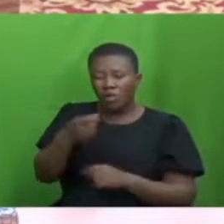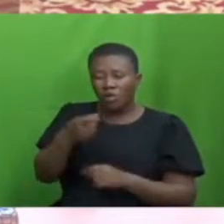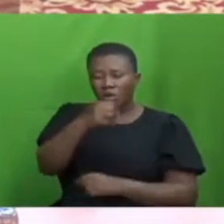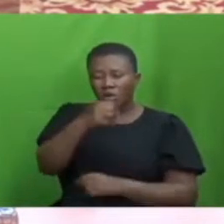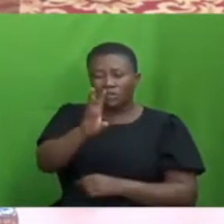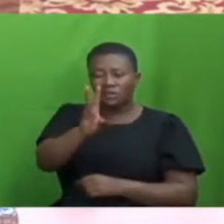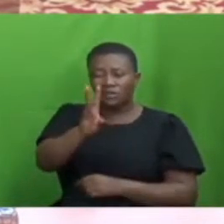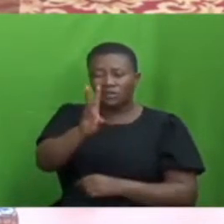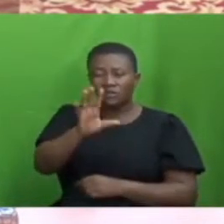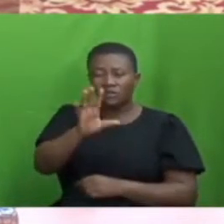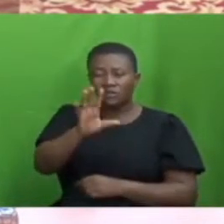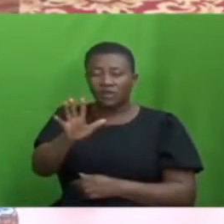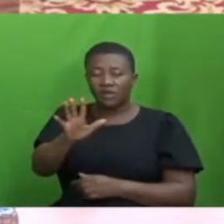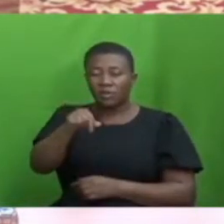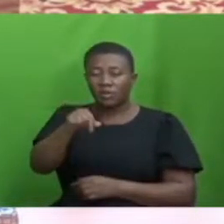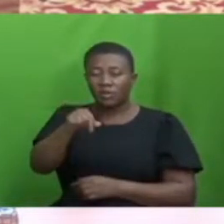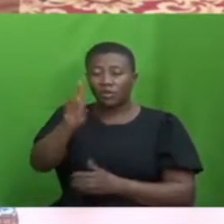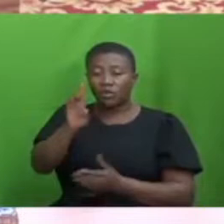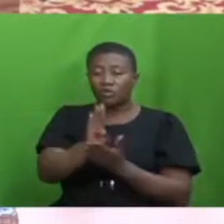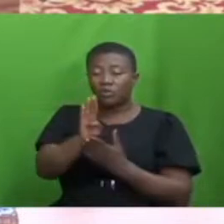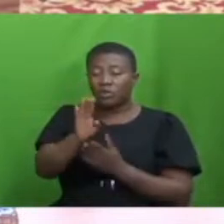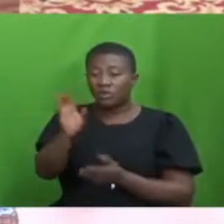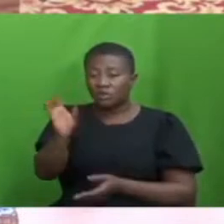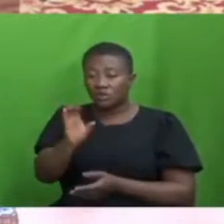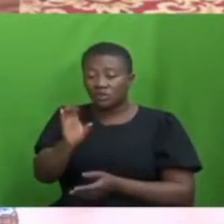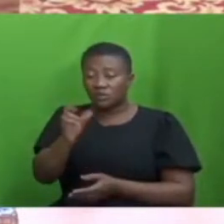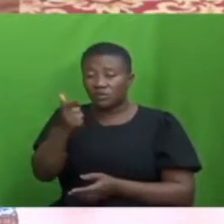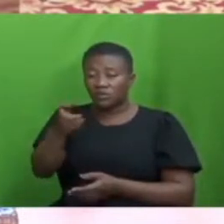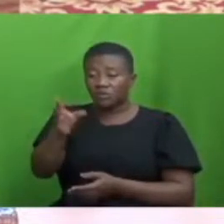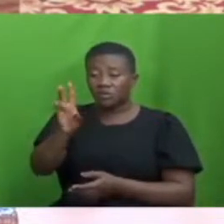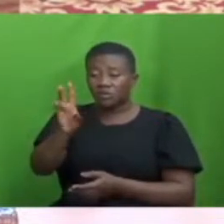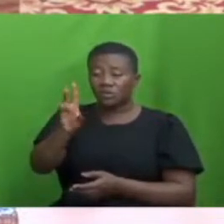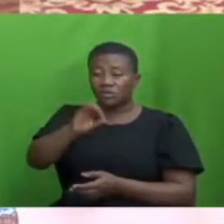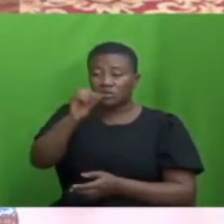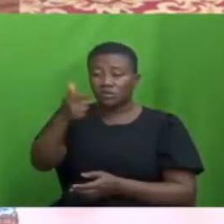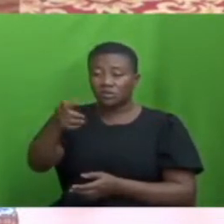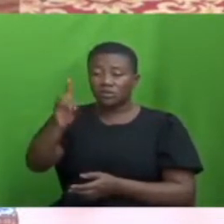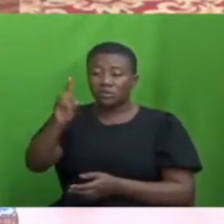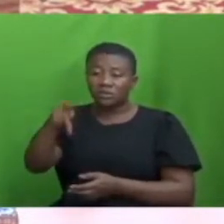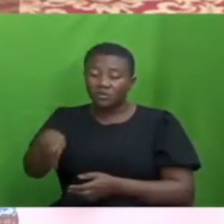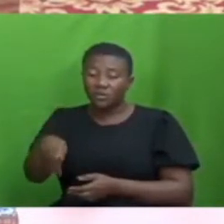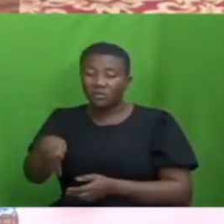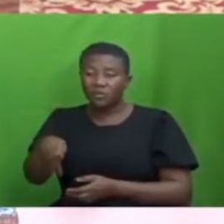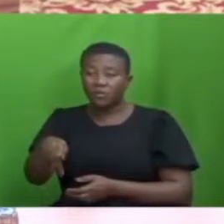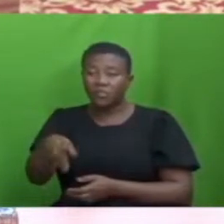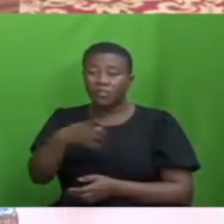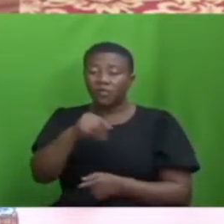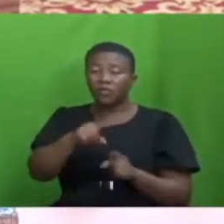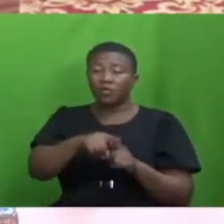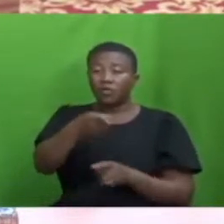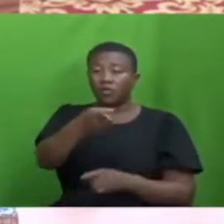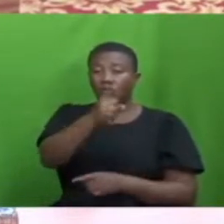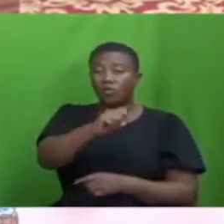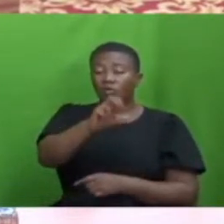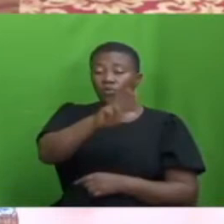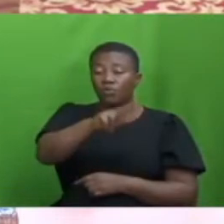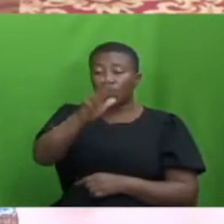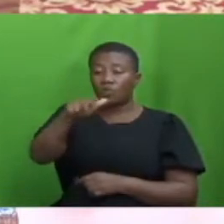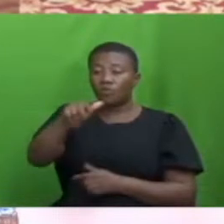165.1 billion Ghana cedis, 27% of GDP, against a revised target of 133.8